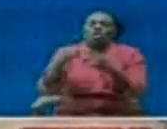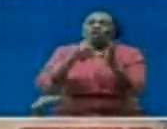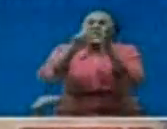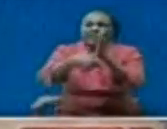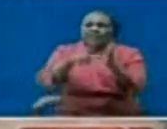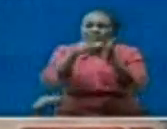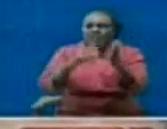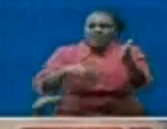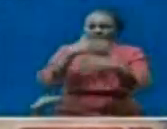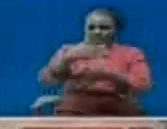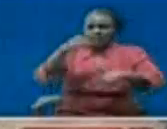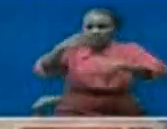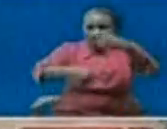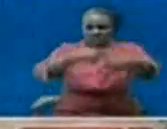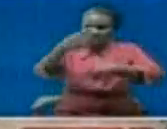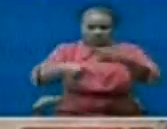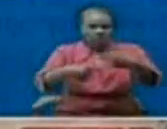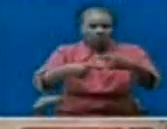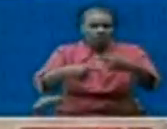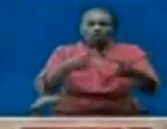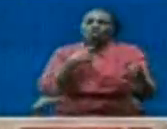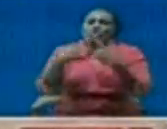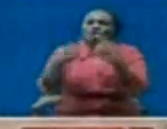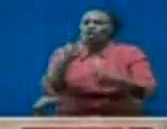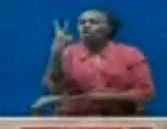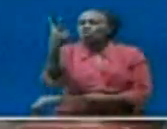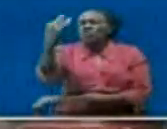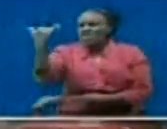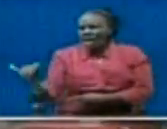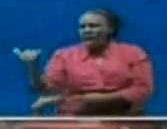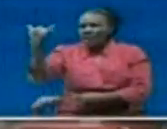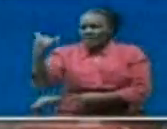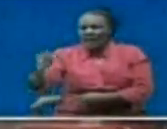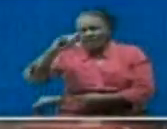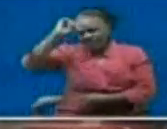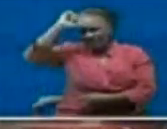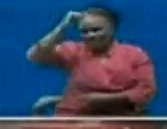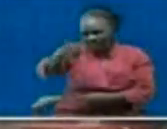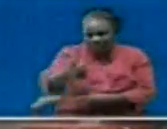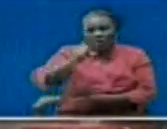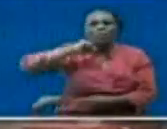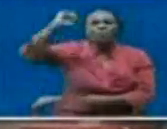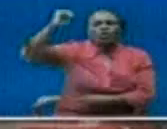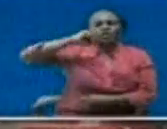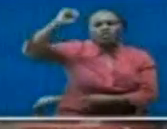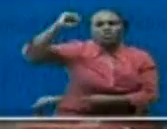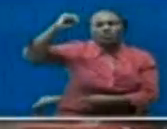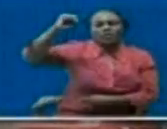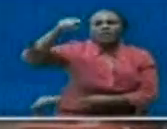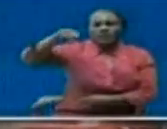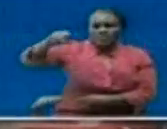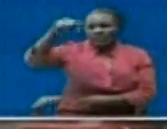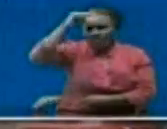leadership, the next generation leadership. I'm talking to two young, brilliant politicians. Yes, even though